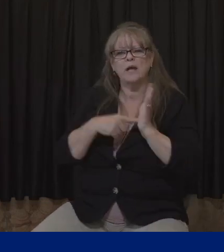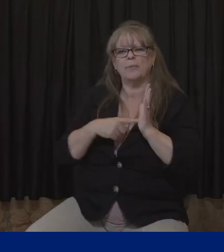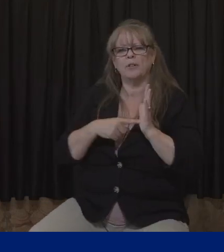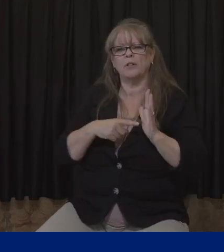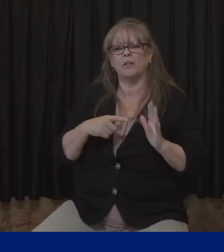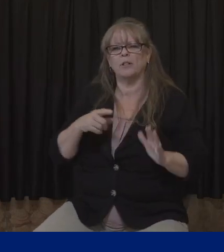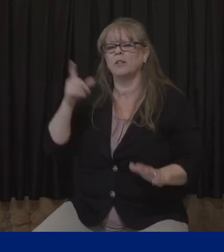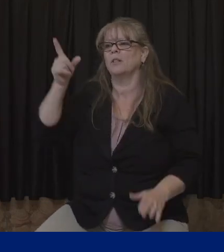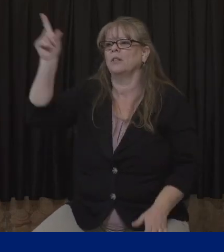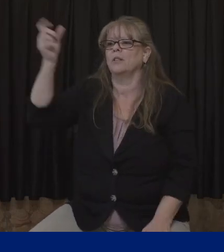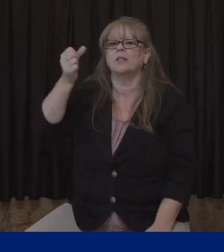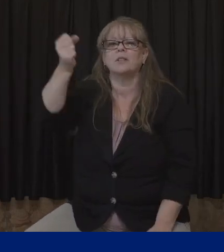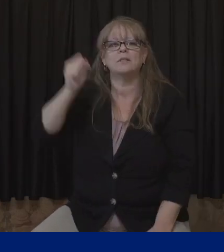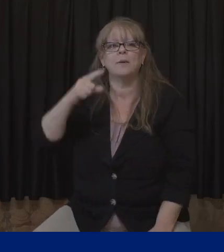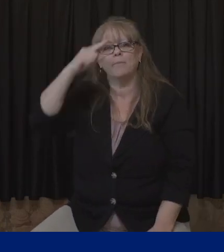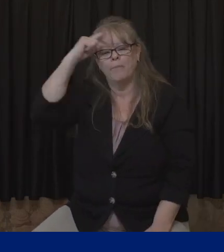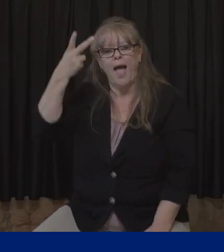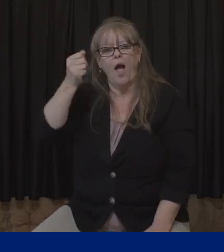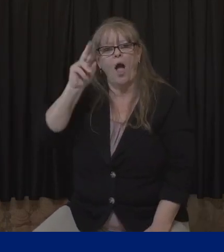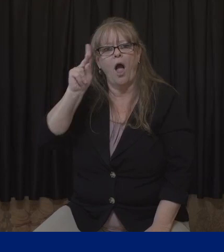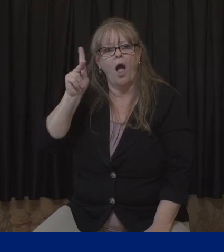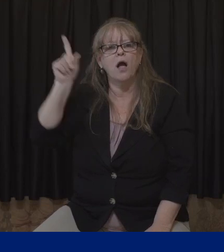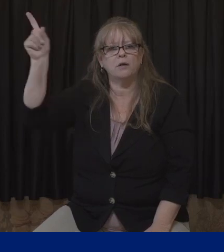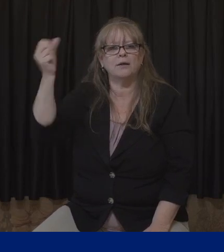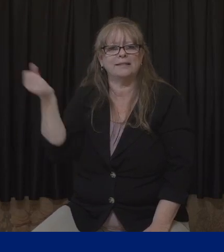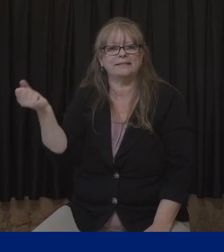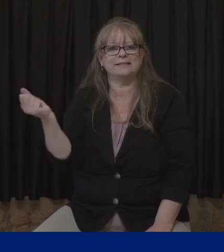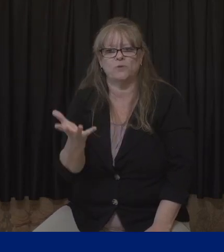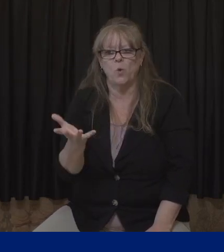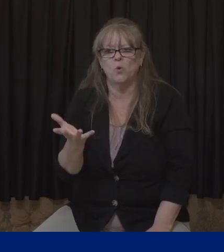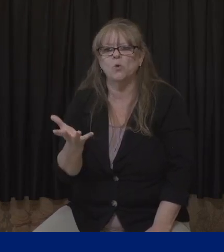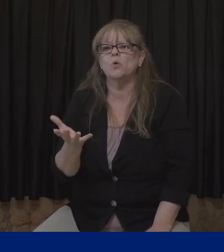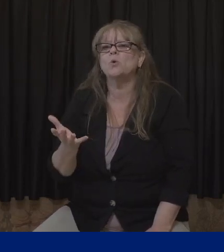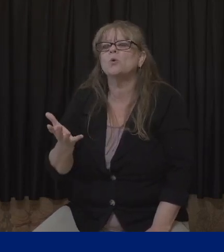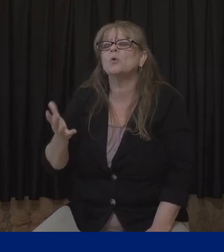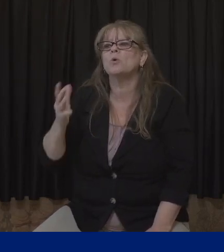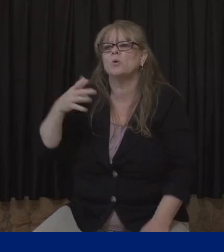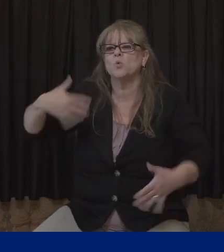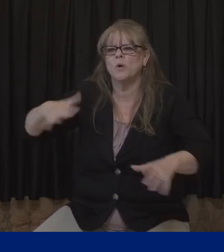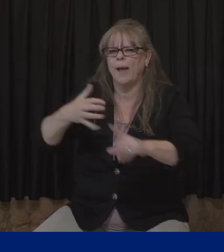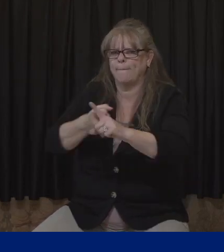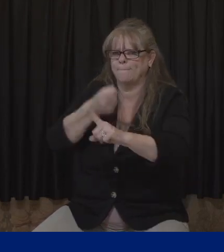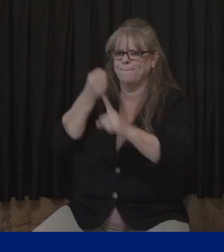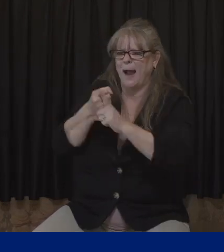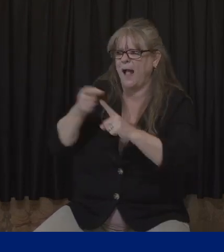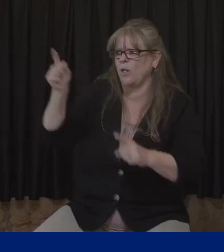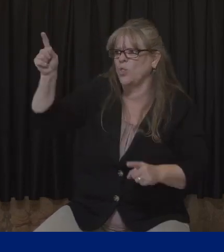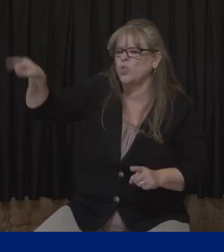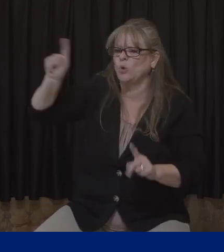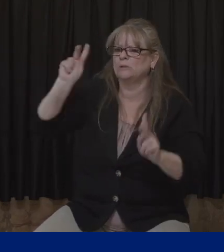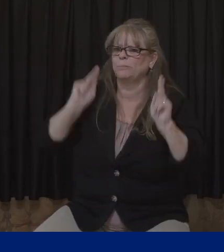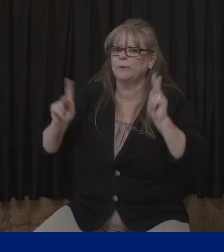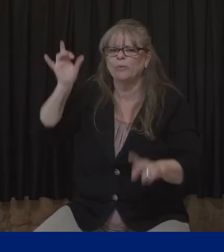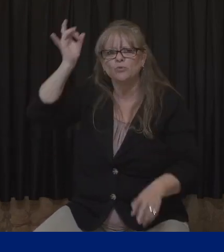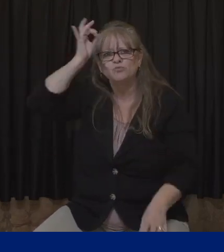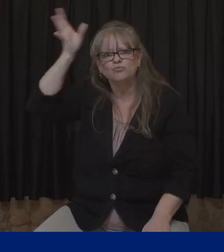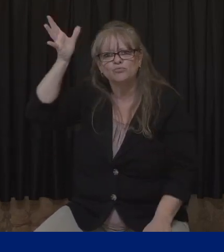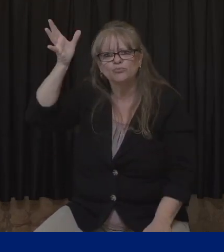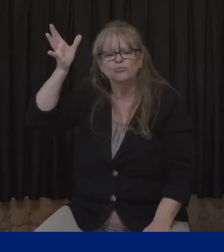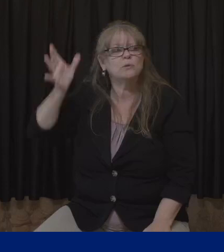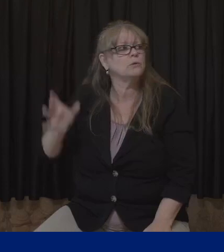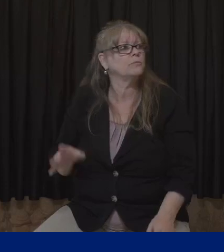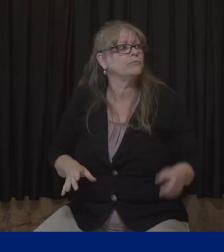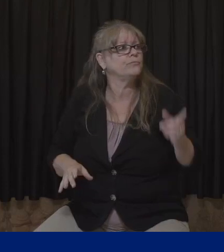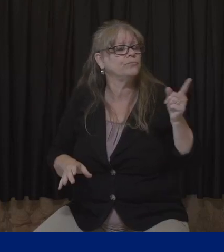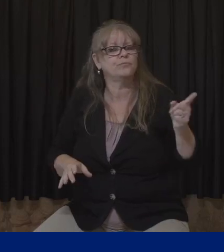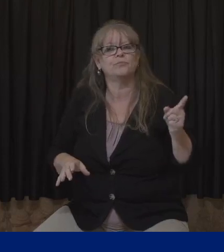know are dragged down by what's happening in Clear Creek County right now. Yeah, so the difficulty with some of these businesses